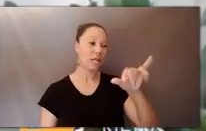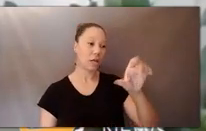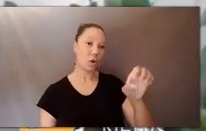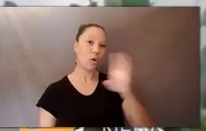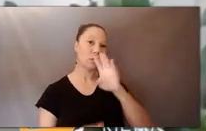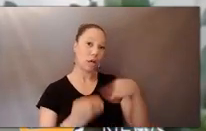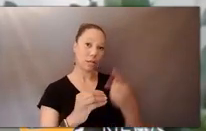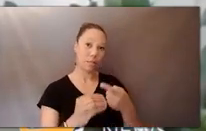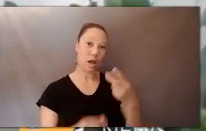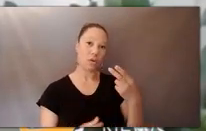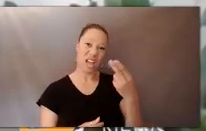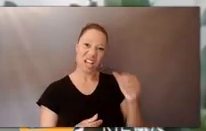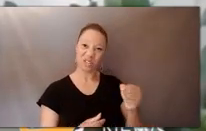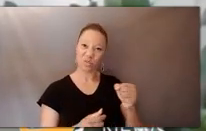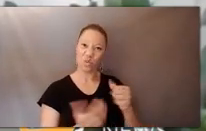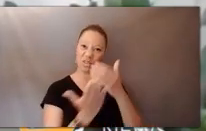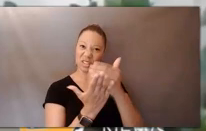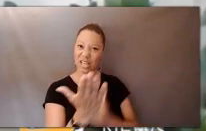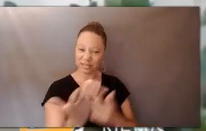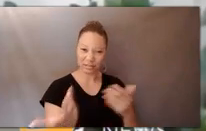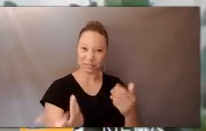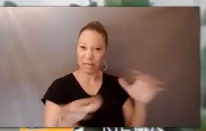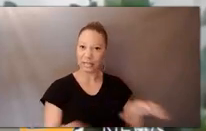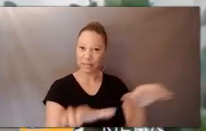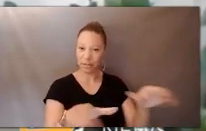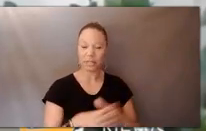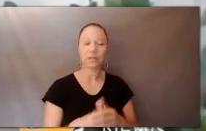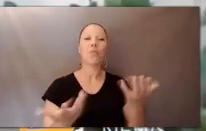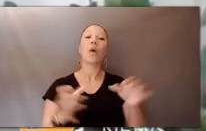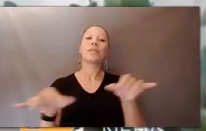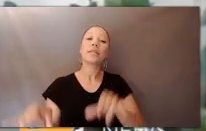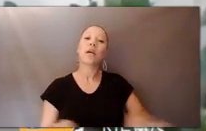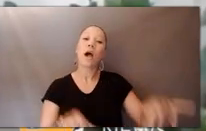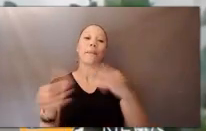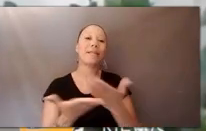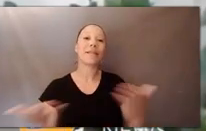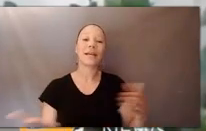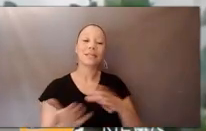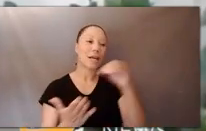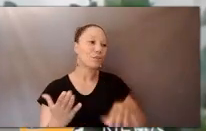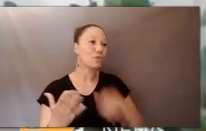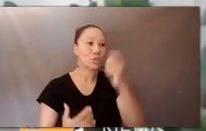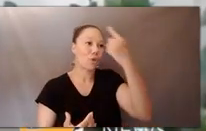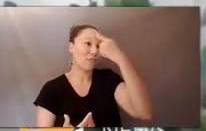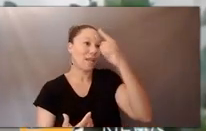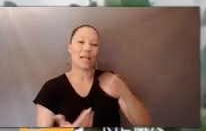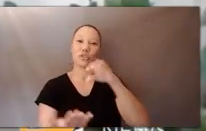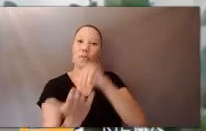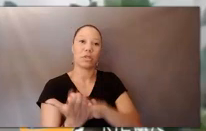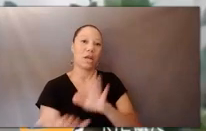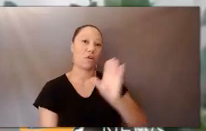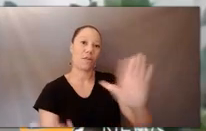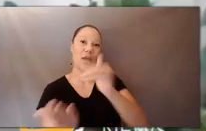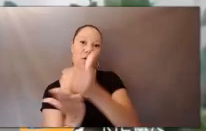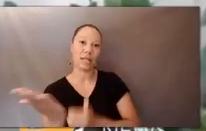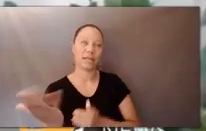the activities they do in high school. What are some common things that students just don't think about that should be on that list? I mean,